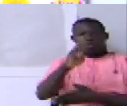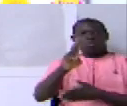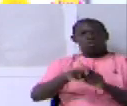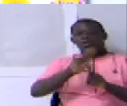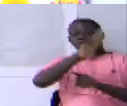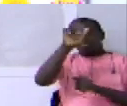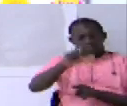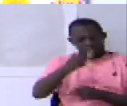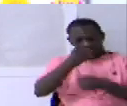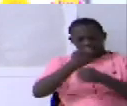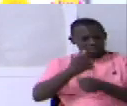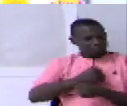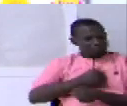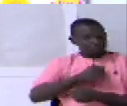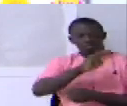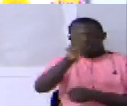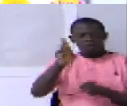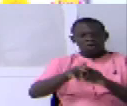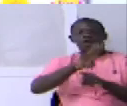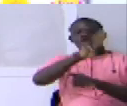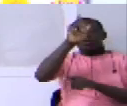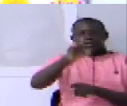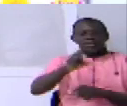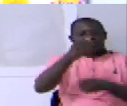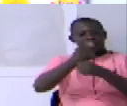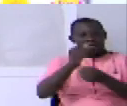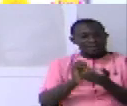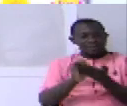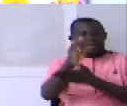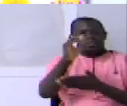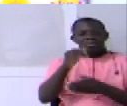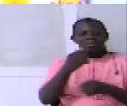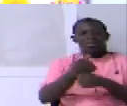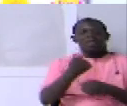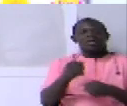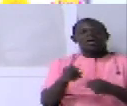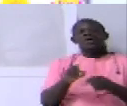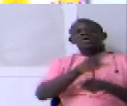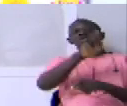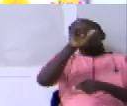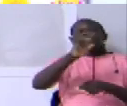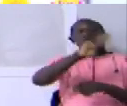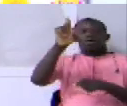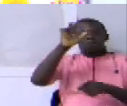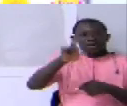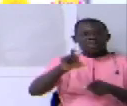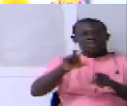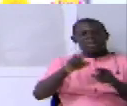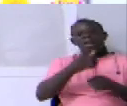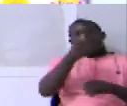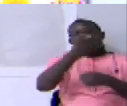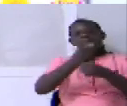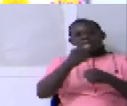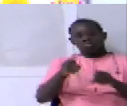me. I did it voluntarily to say these things so that I will be at ease. Because I know I have wronged,